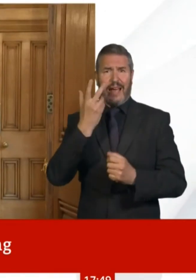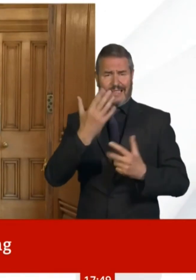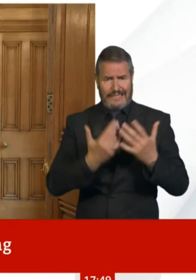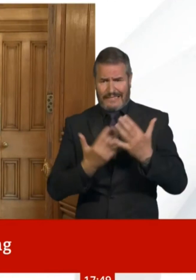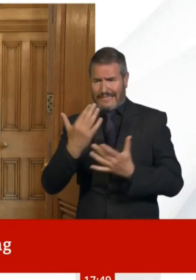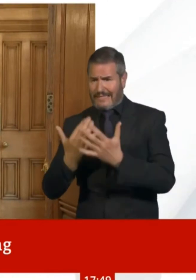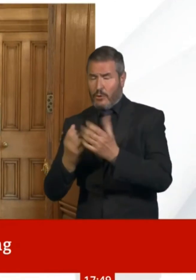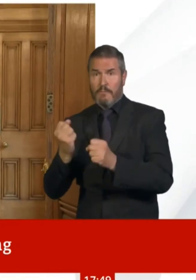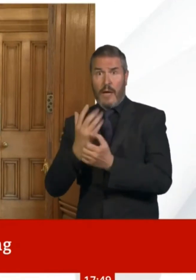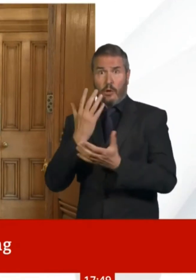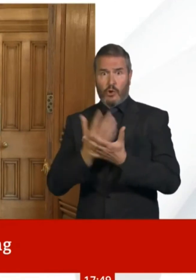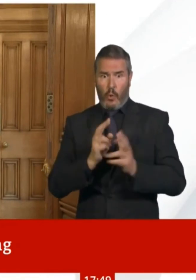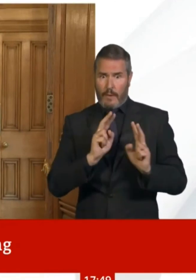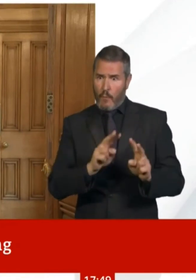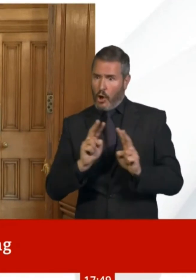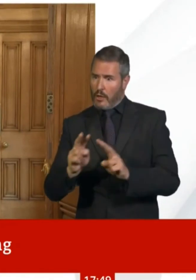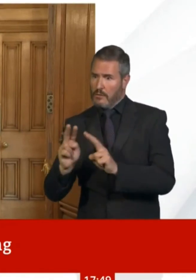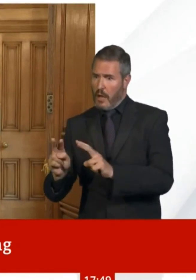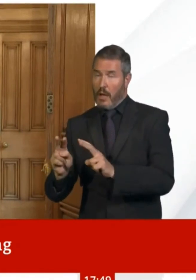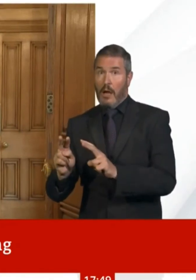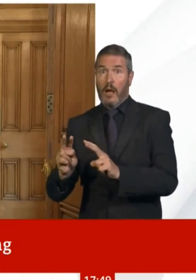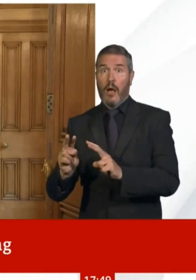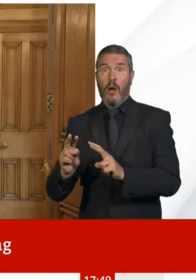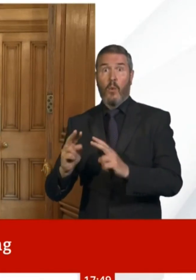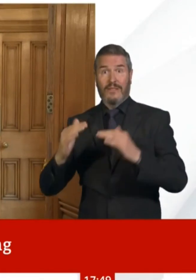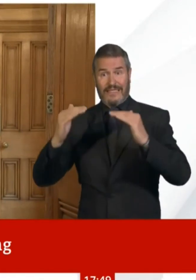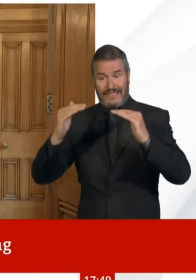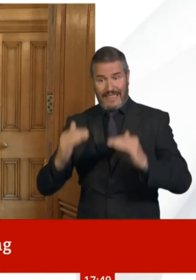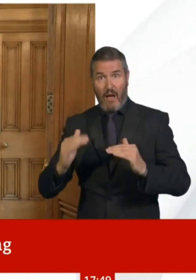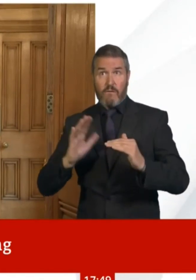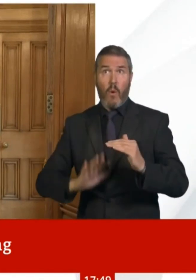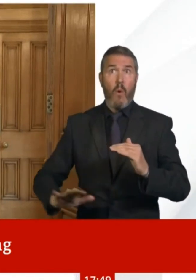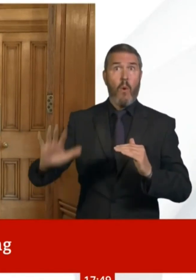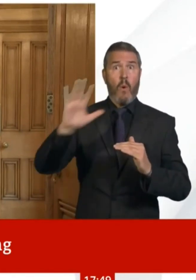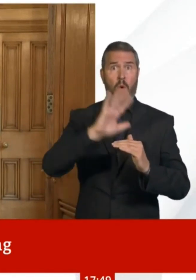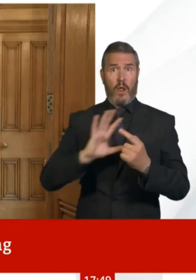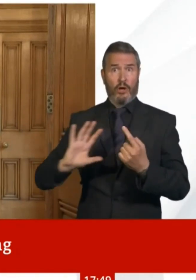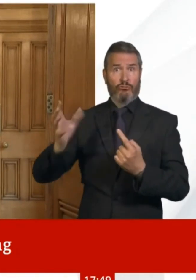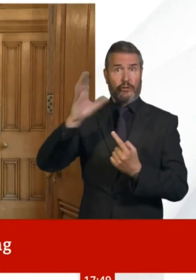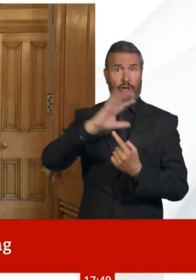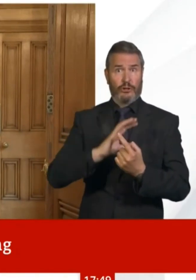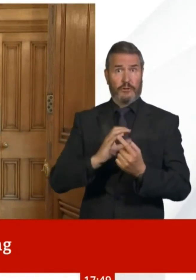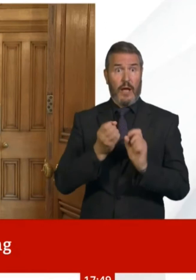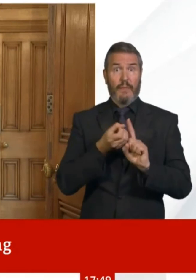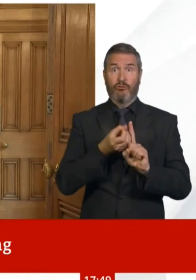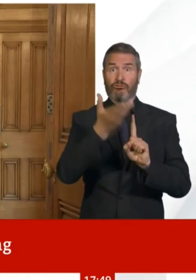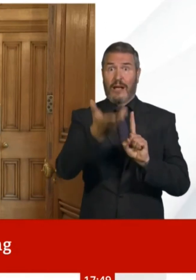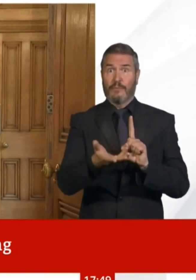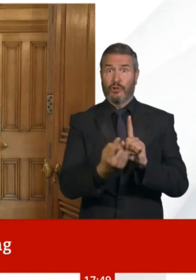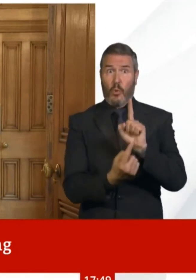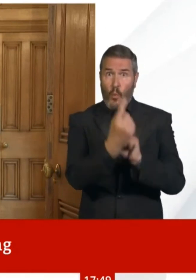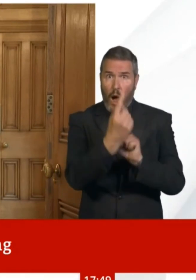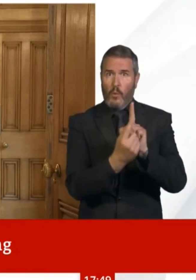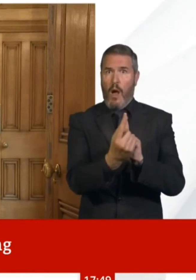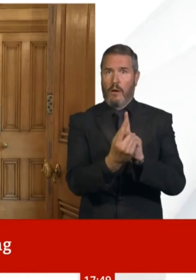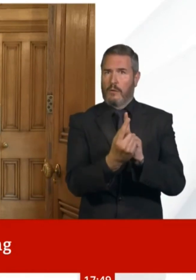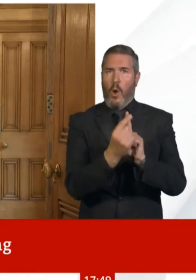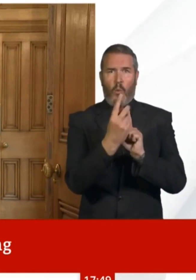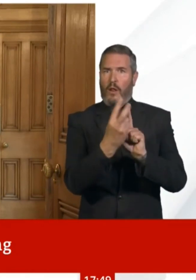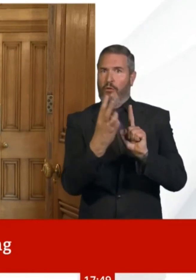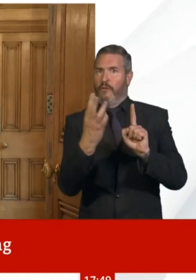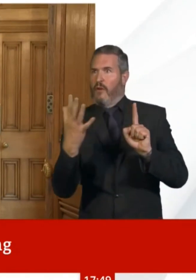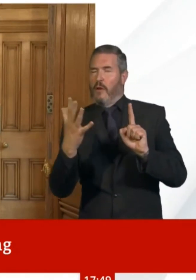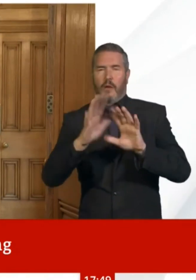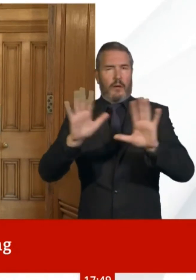we continue to monitor it very carefully. We want to get it down across all regions. We want to get the R level down as consistently as we possibly